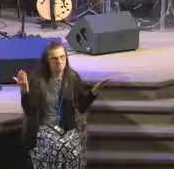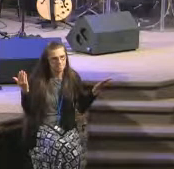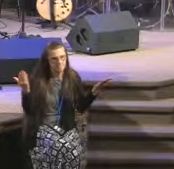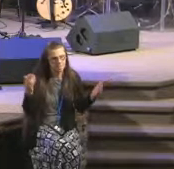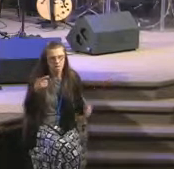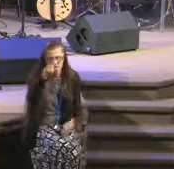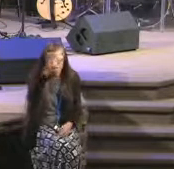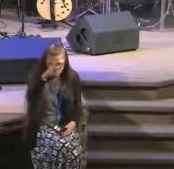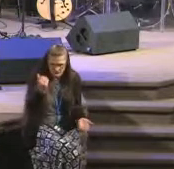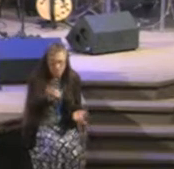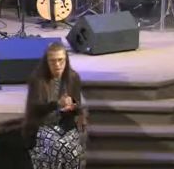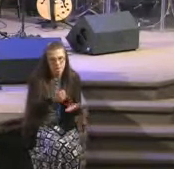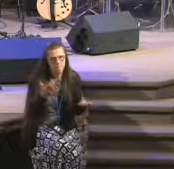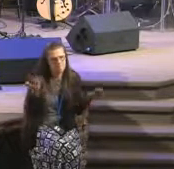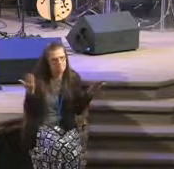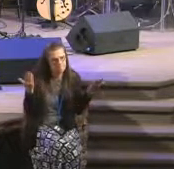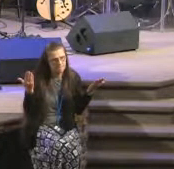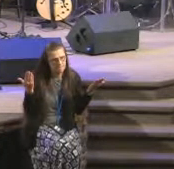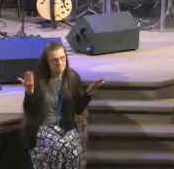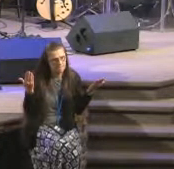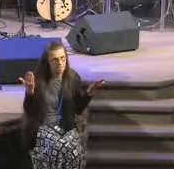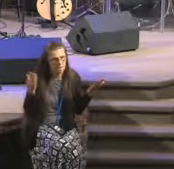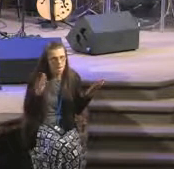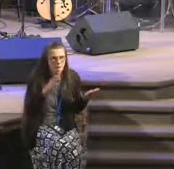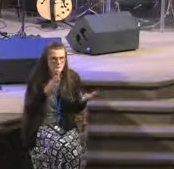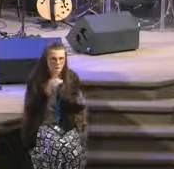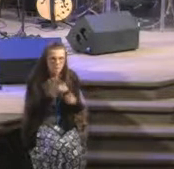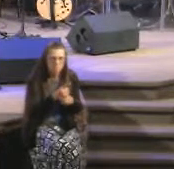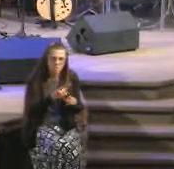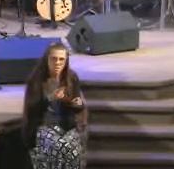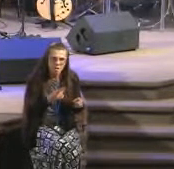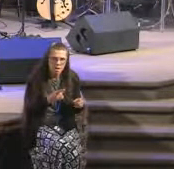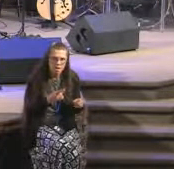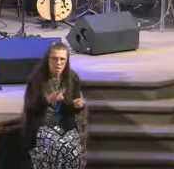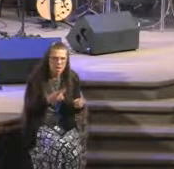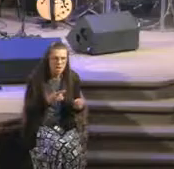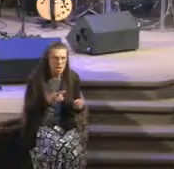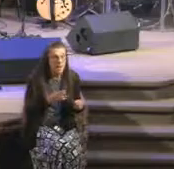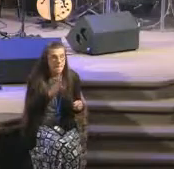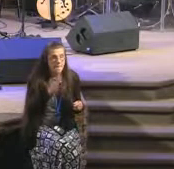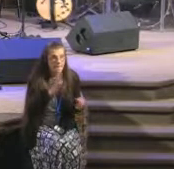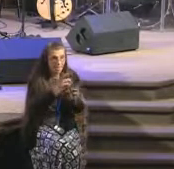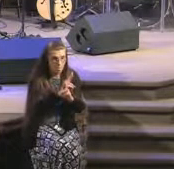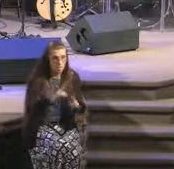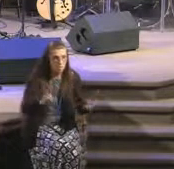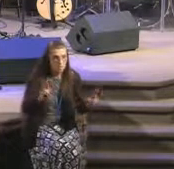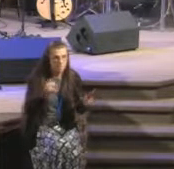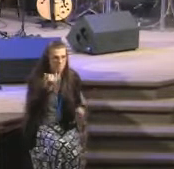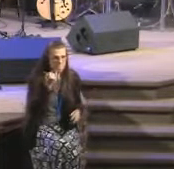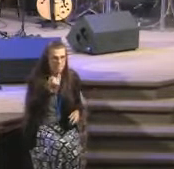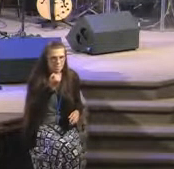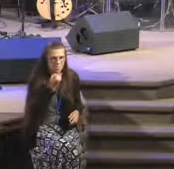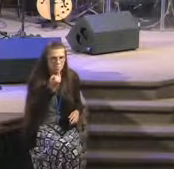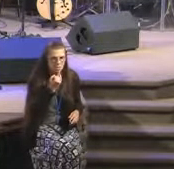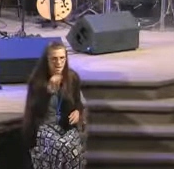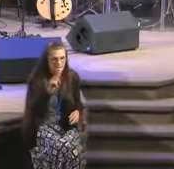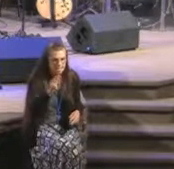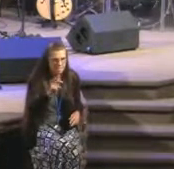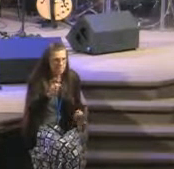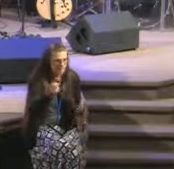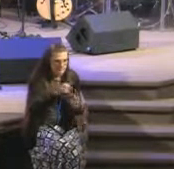God help us. By rights and by a standard of righteousness, Israel needed to be